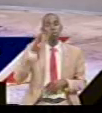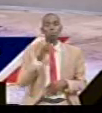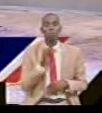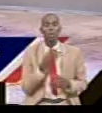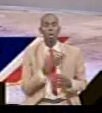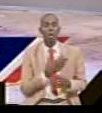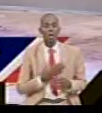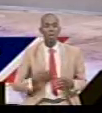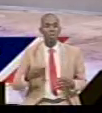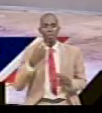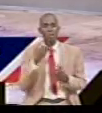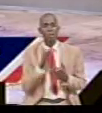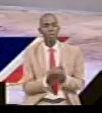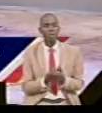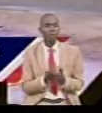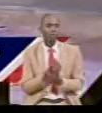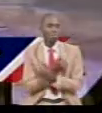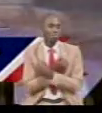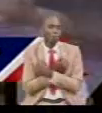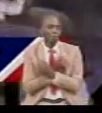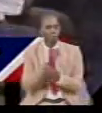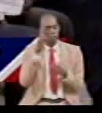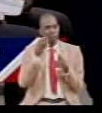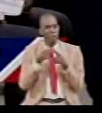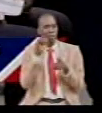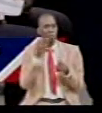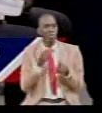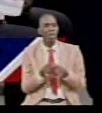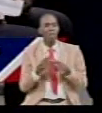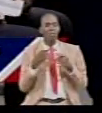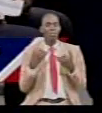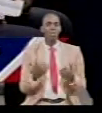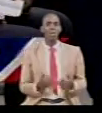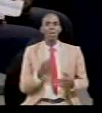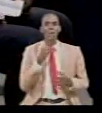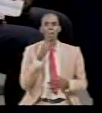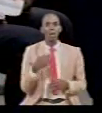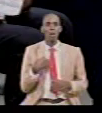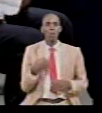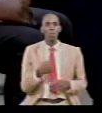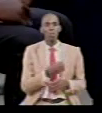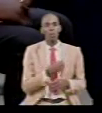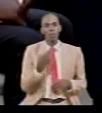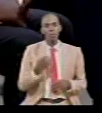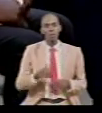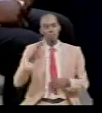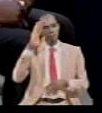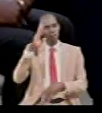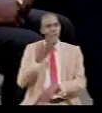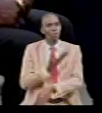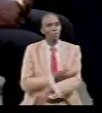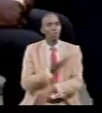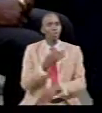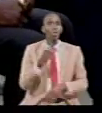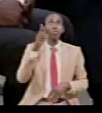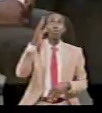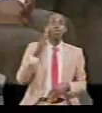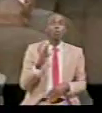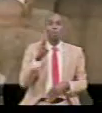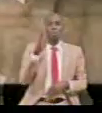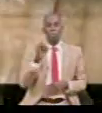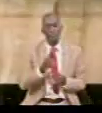says, beloved, now are we the sons of God. By repentance and faith in